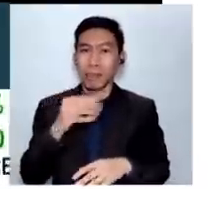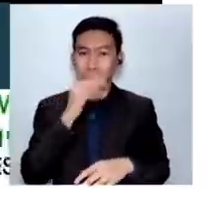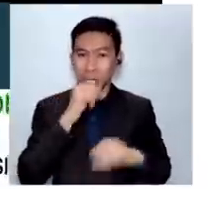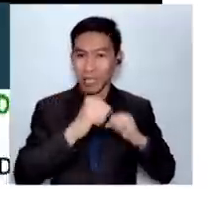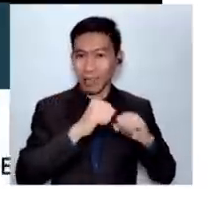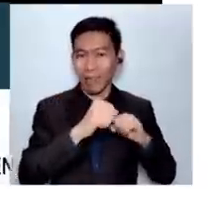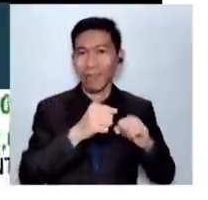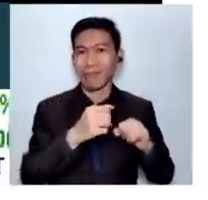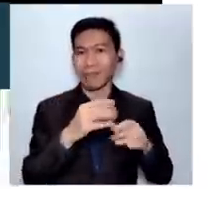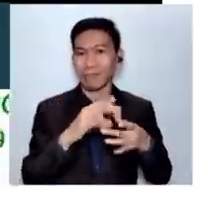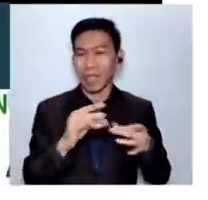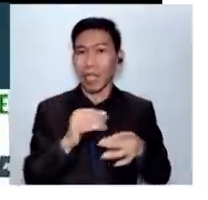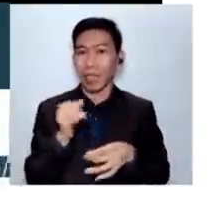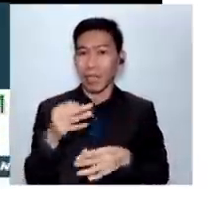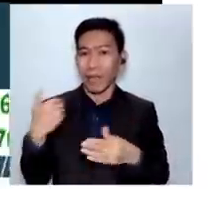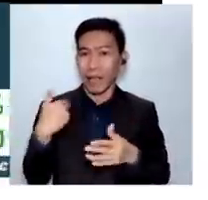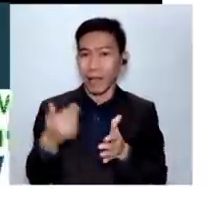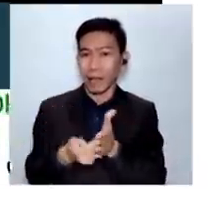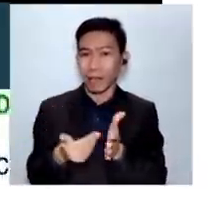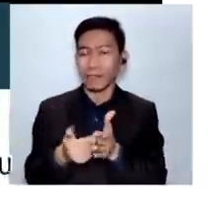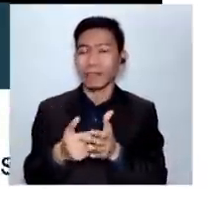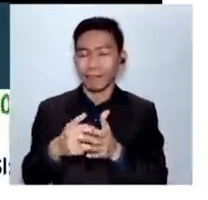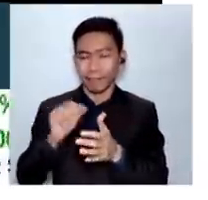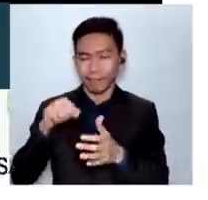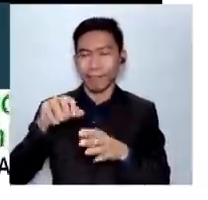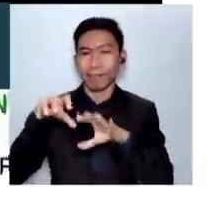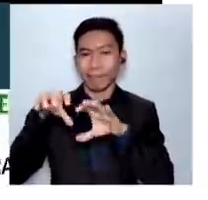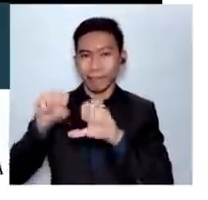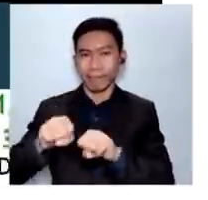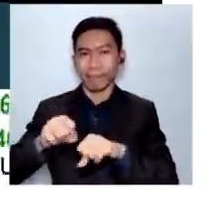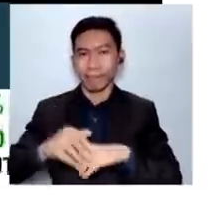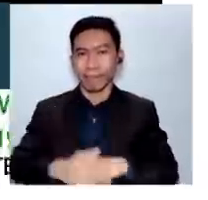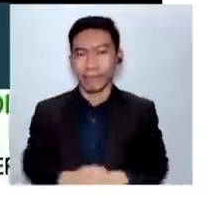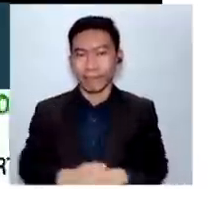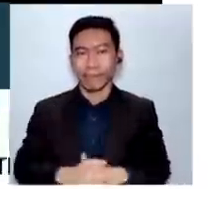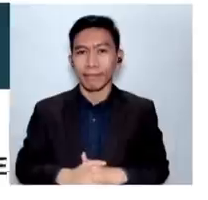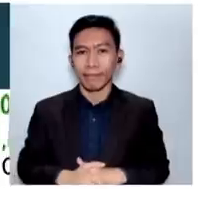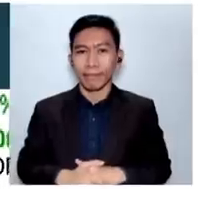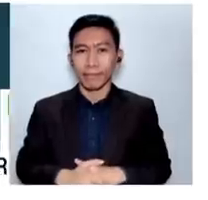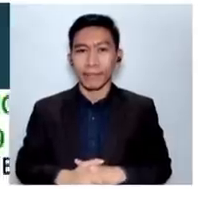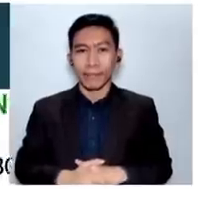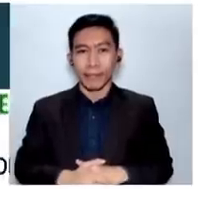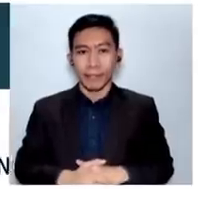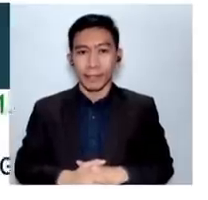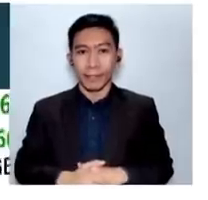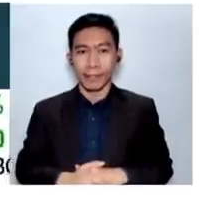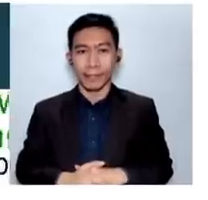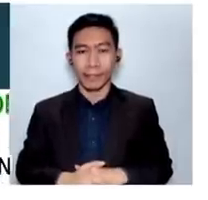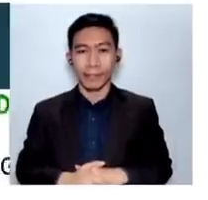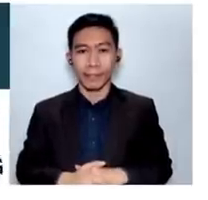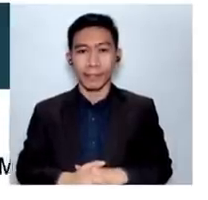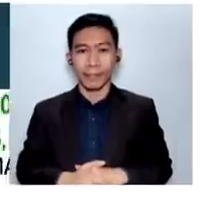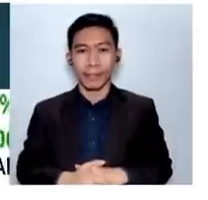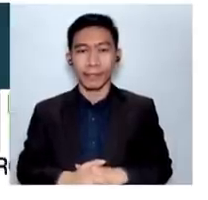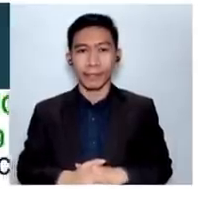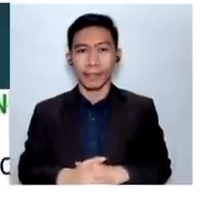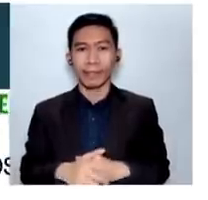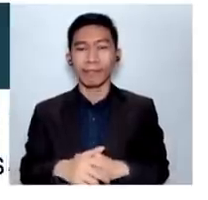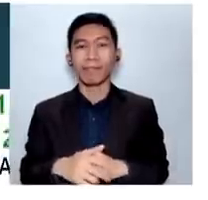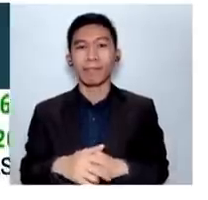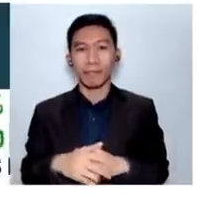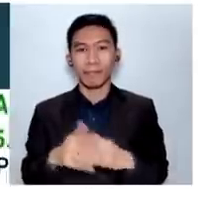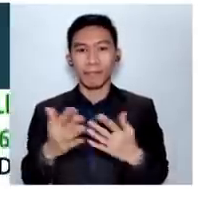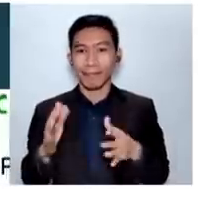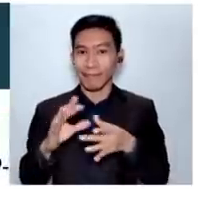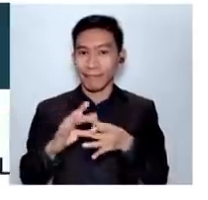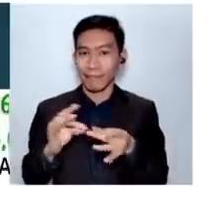talagang ipakukulong niya po. All right. Now, it has been said that these are early days, Senator